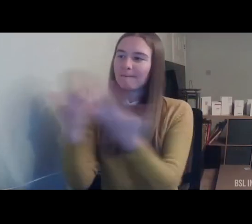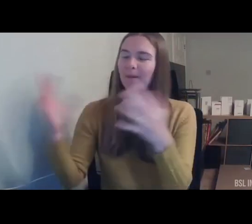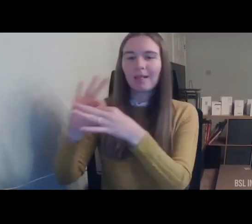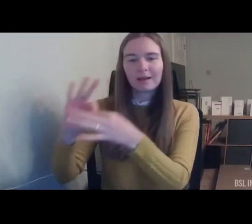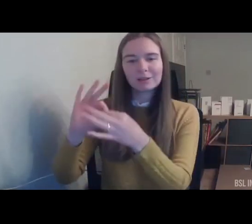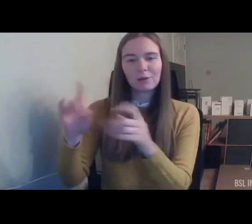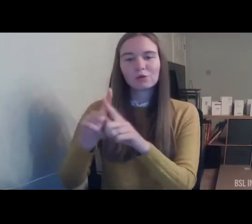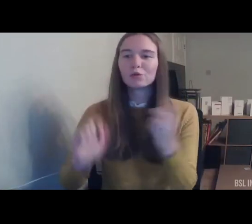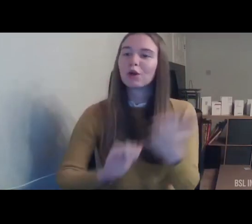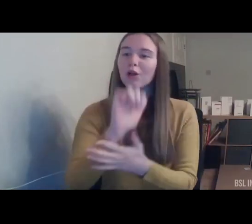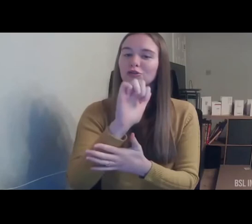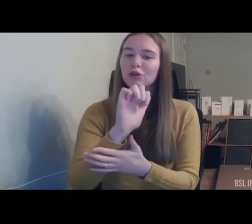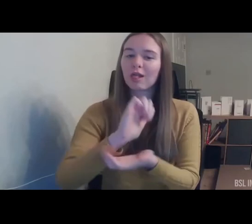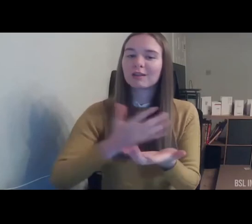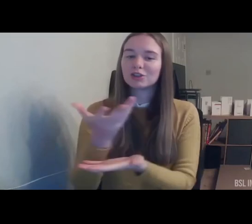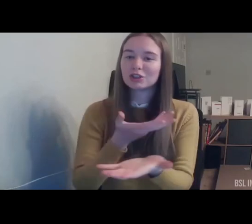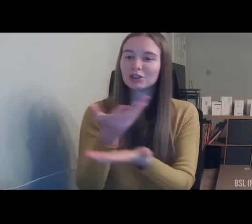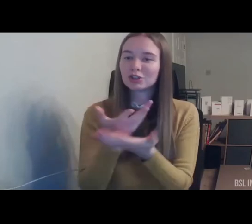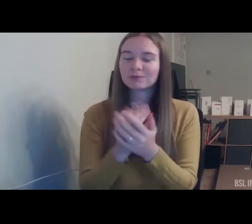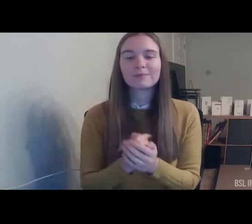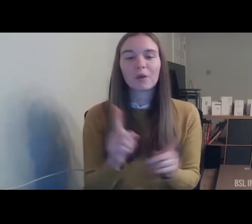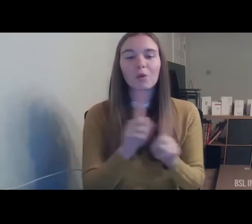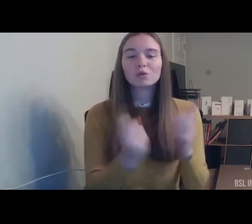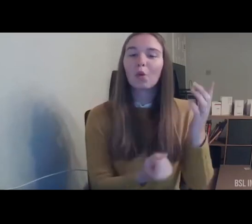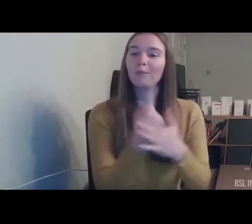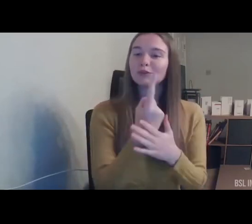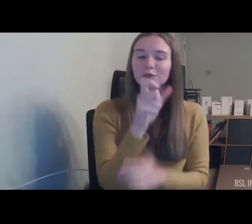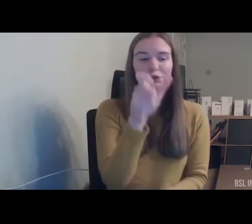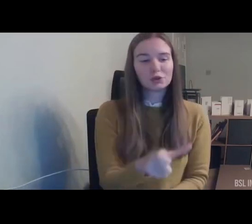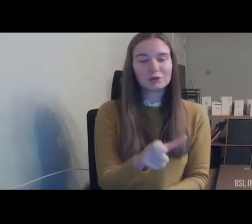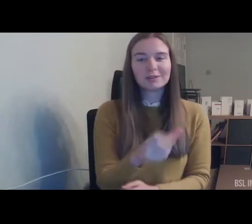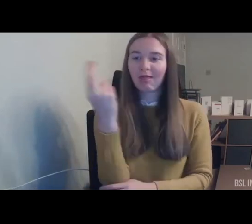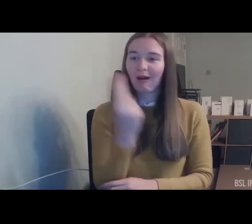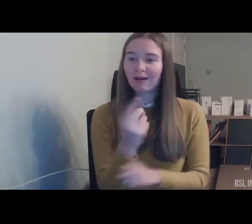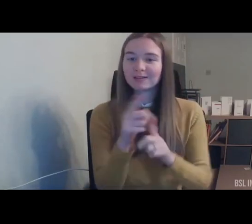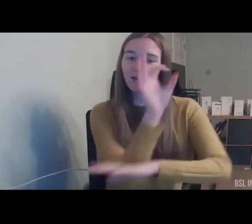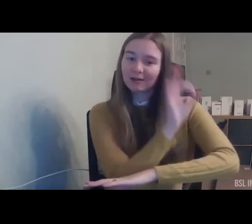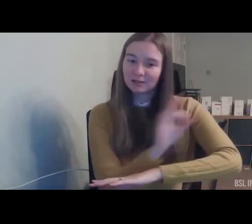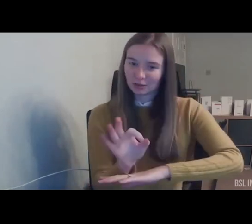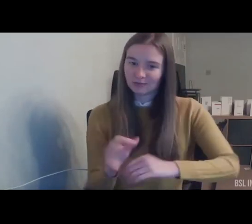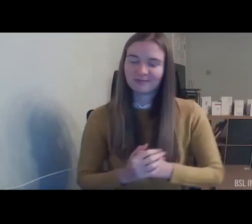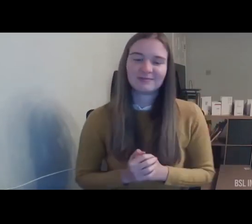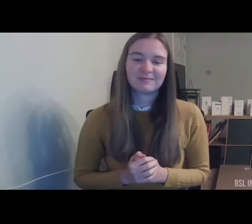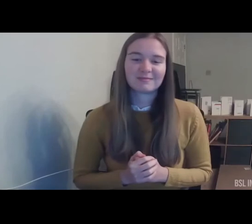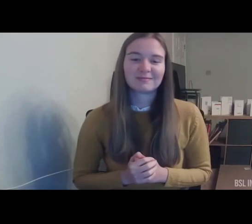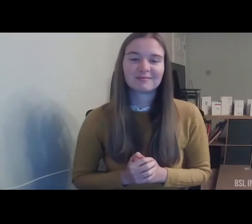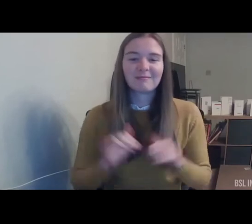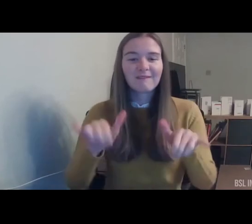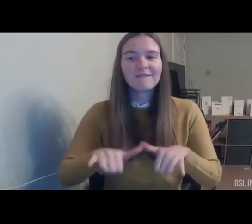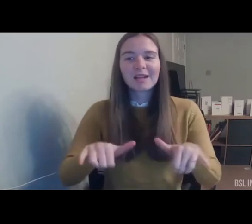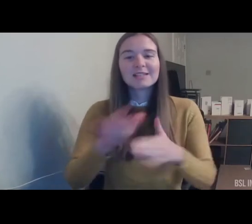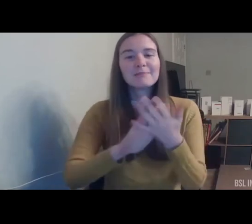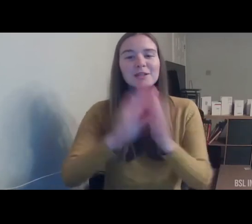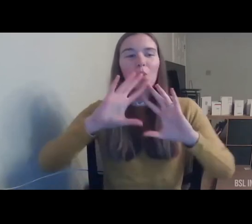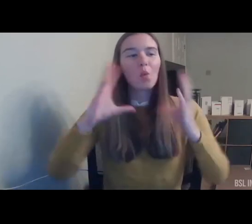including, importantly, opportunities for students in the arts and architecture. While Venice means a world stage for Scotland, it